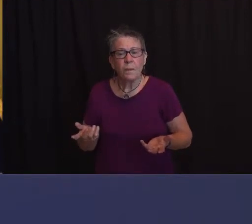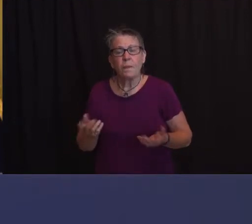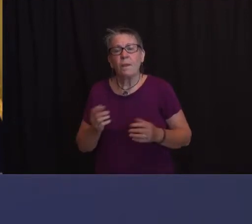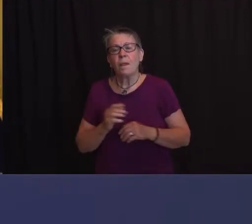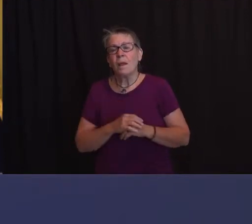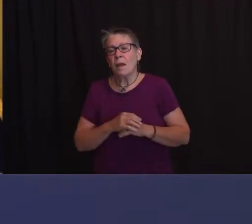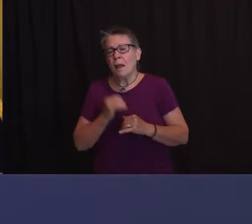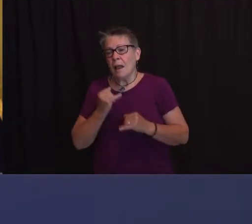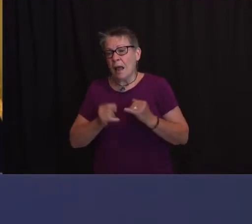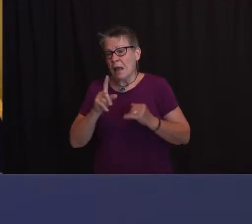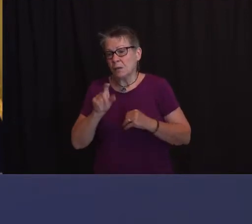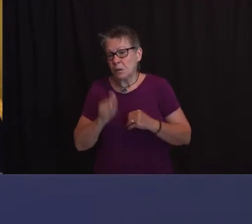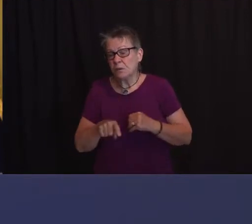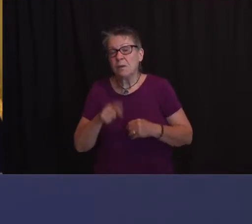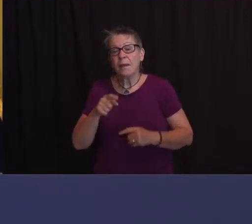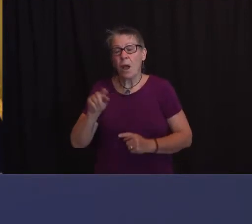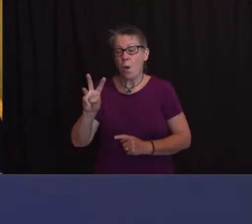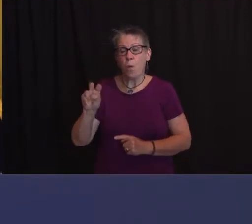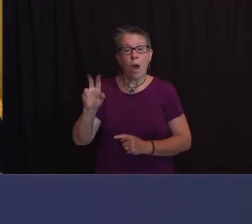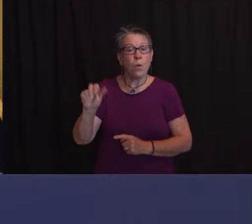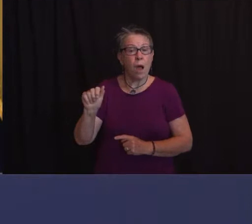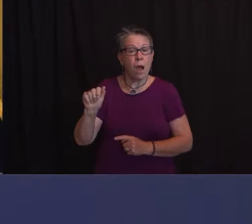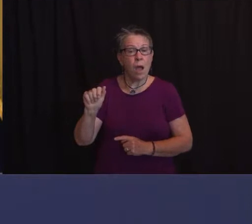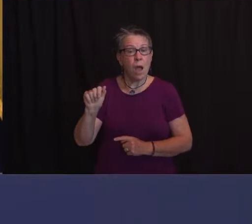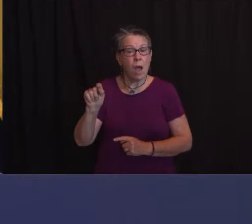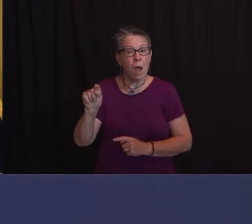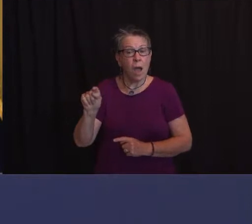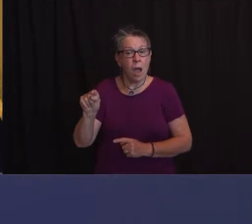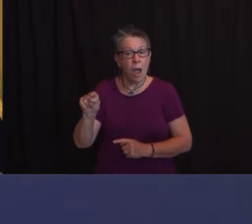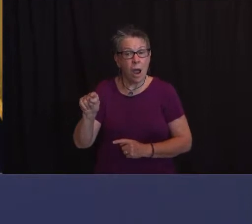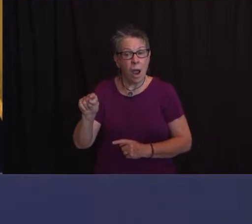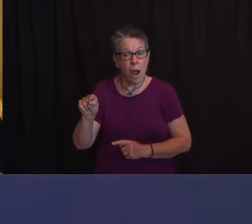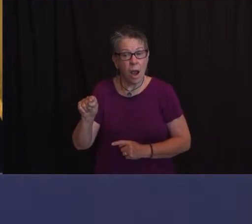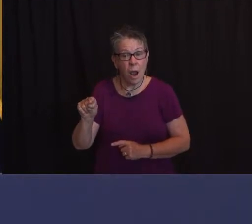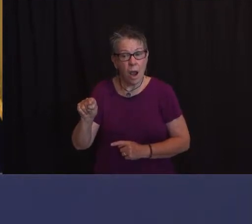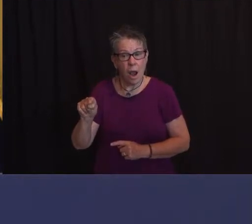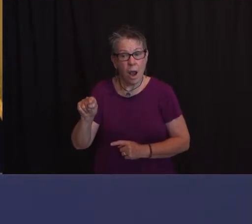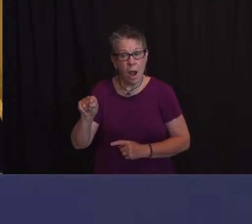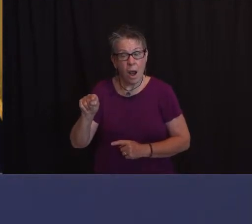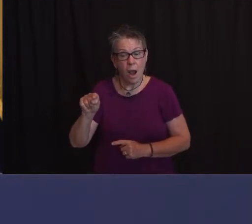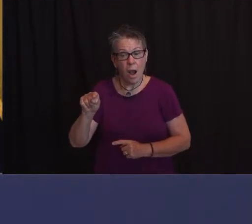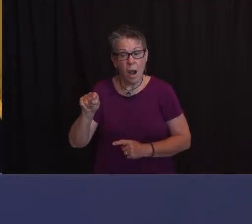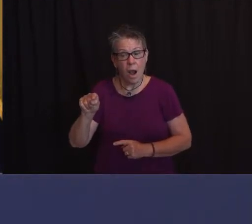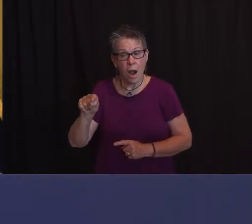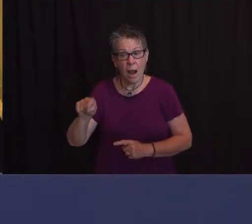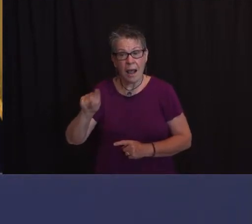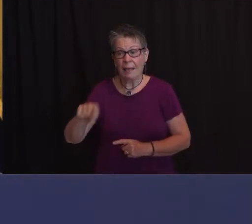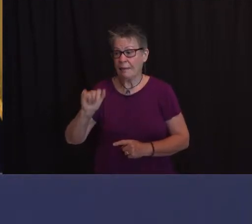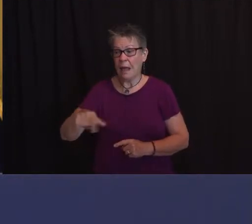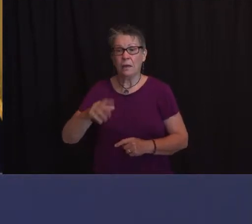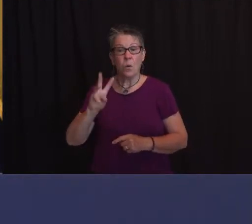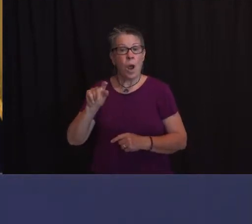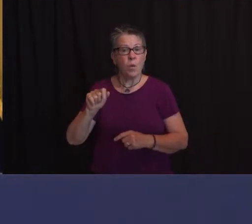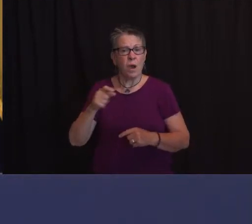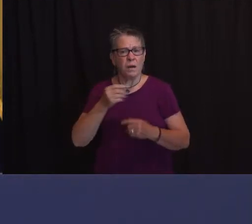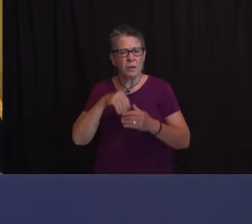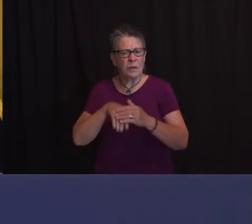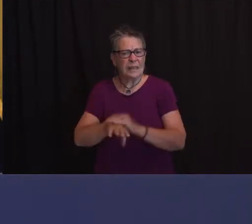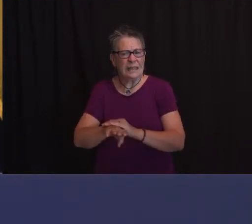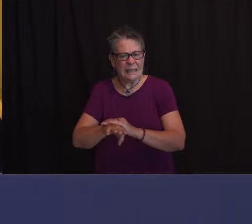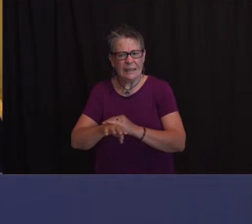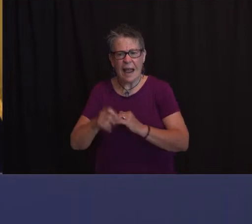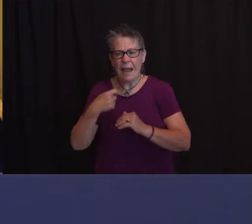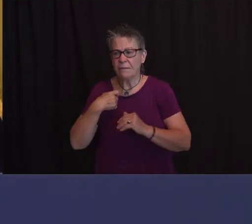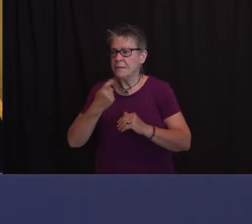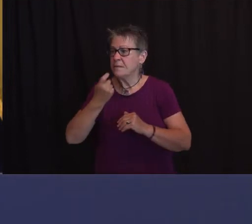has, I've been told, taken down plexiglass barriers along with many other businesses that are completely now back to normal, and yet the